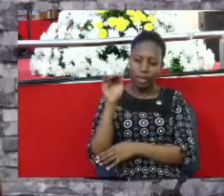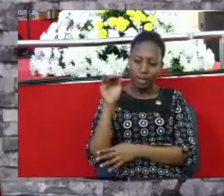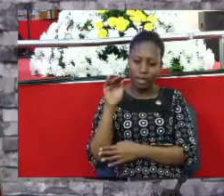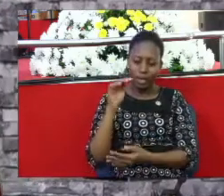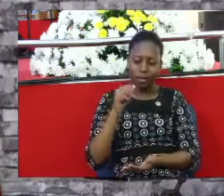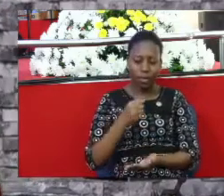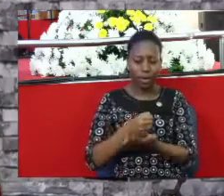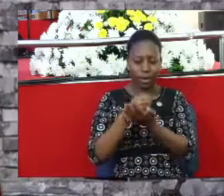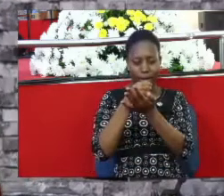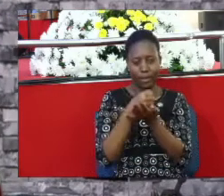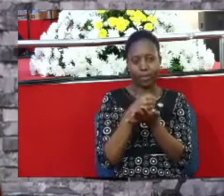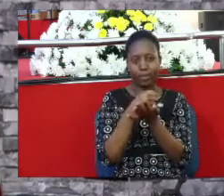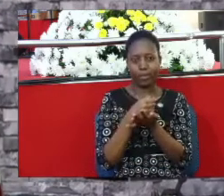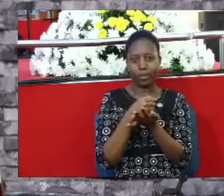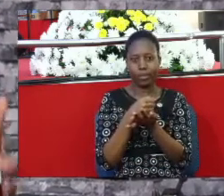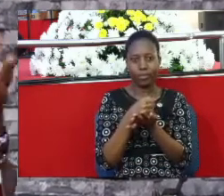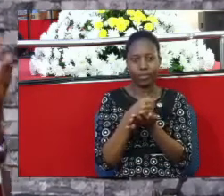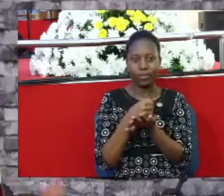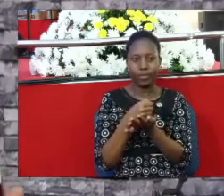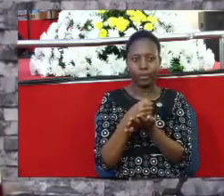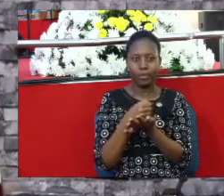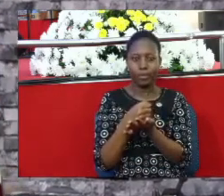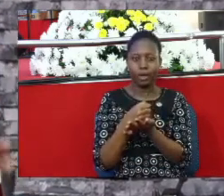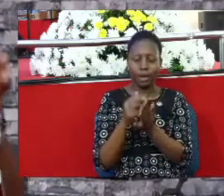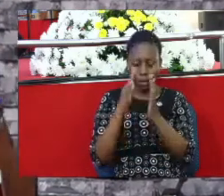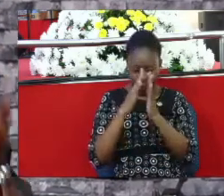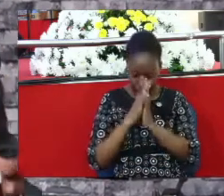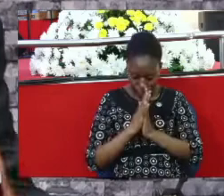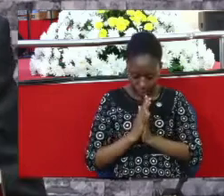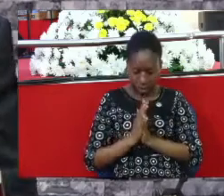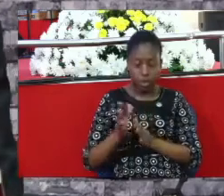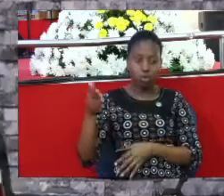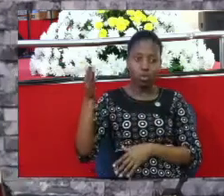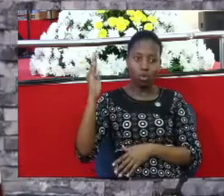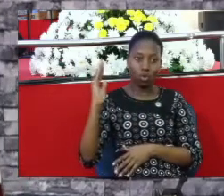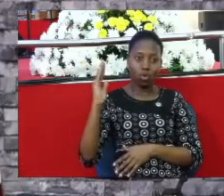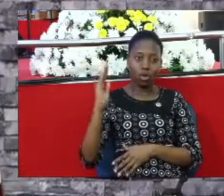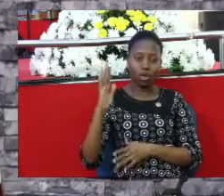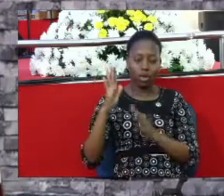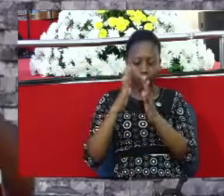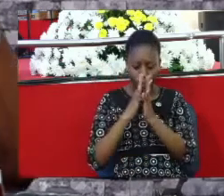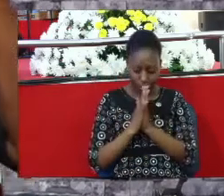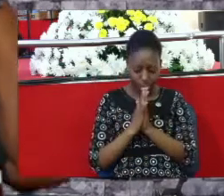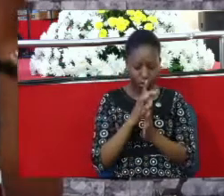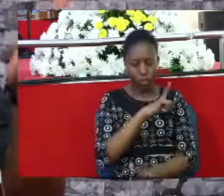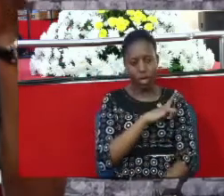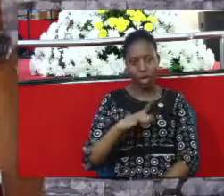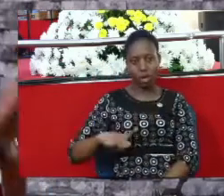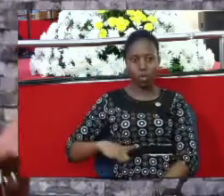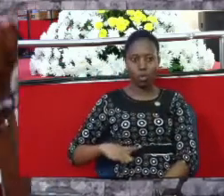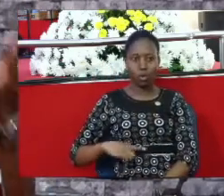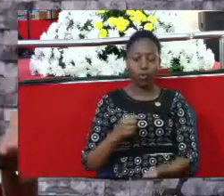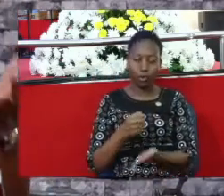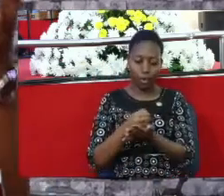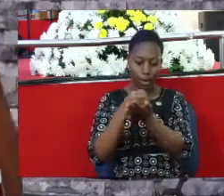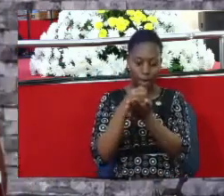plea. God, he prayed, called on the name of the Lord. He reached out for the extraordinary hand